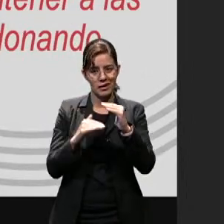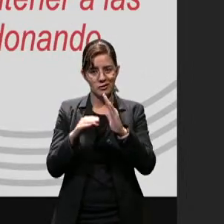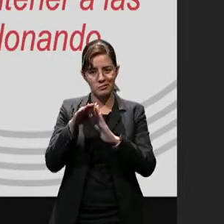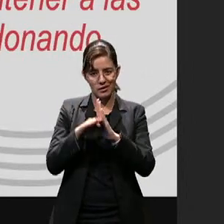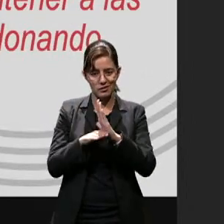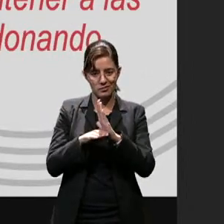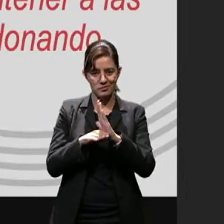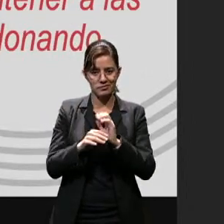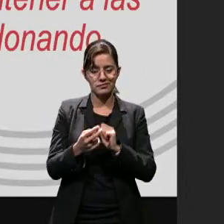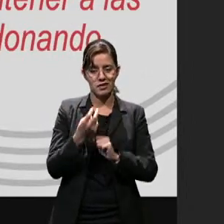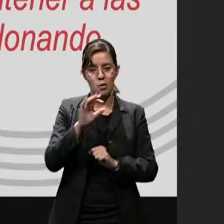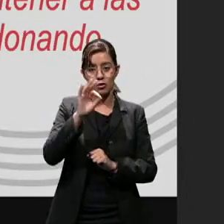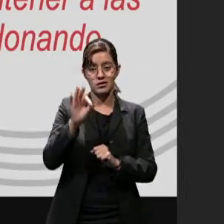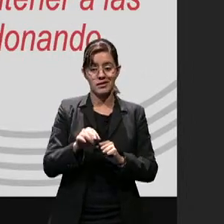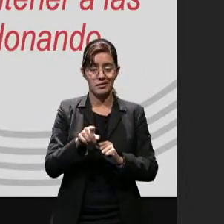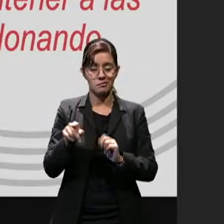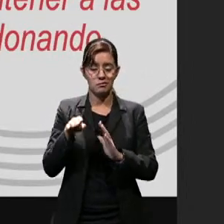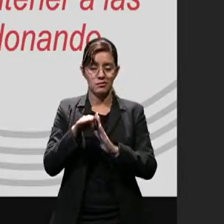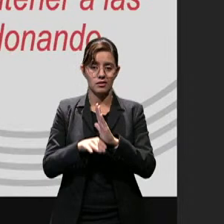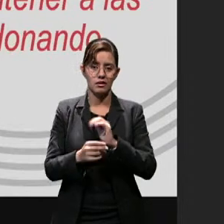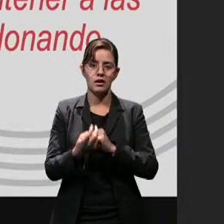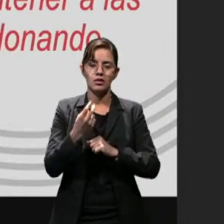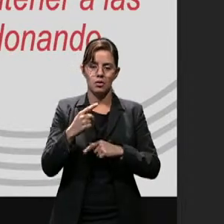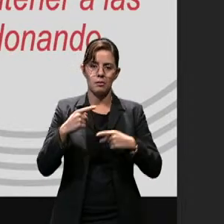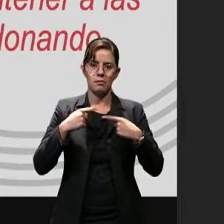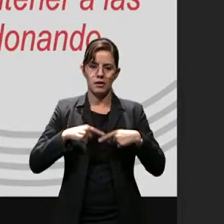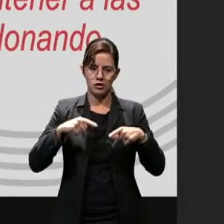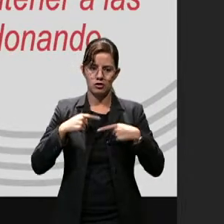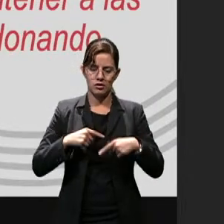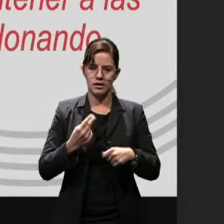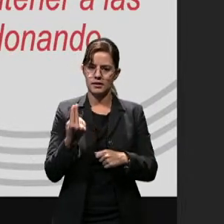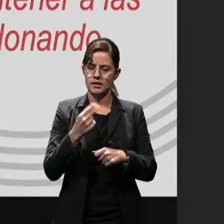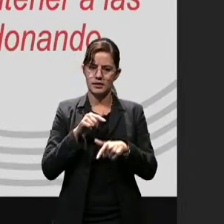is an incentive to continue this fraud narrative.